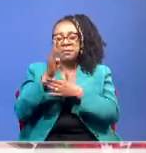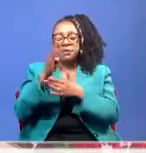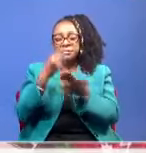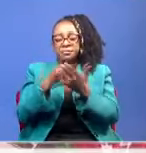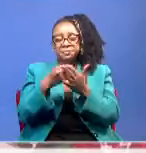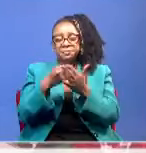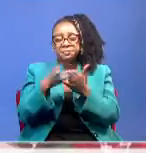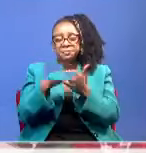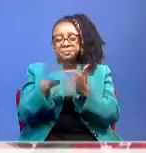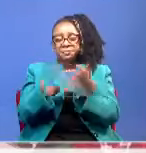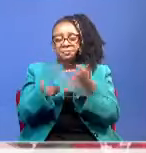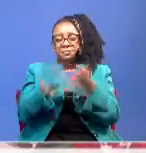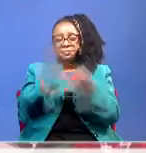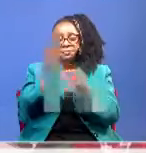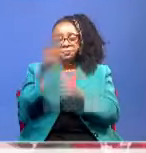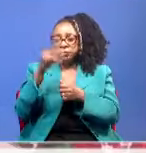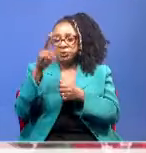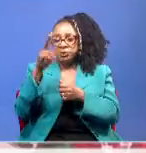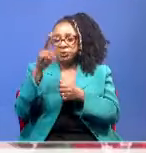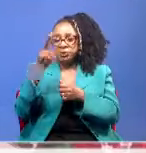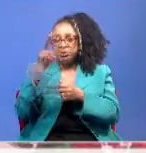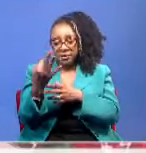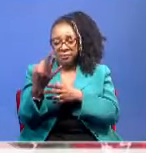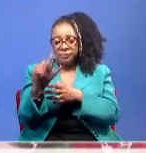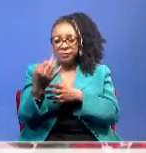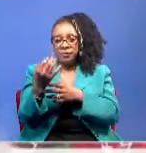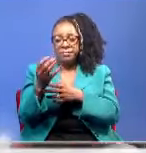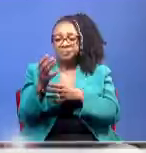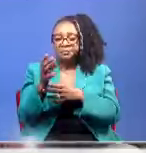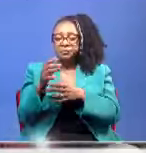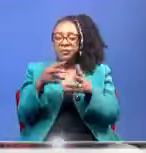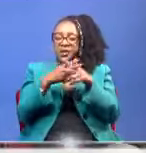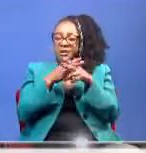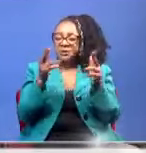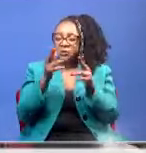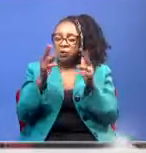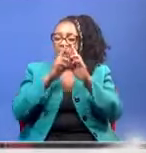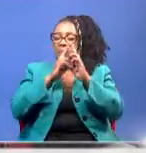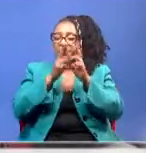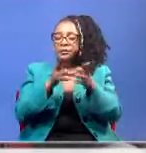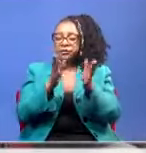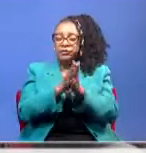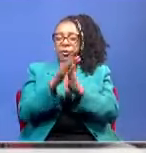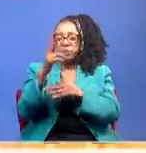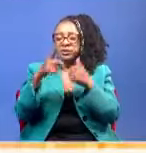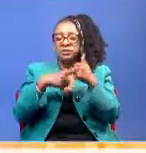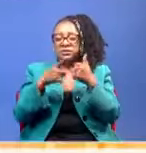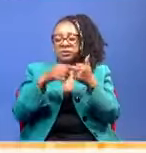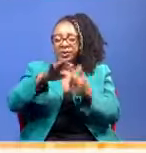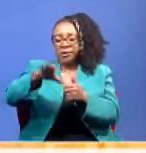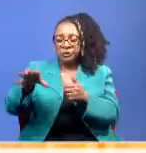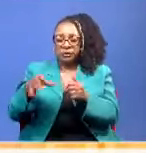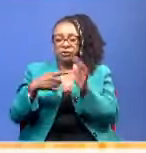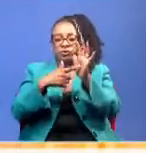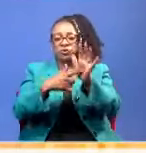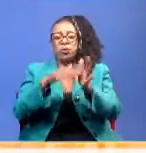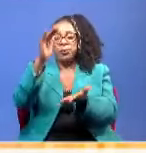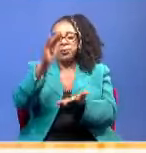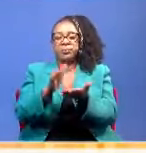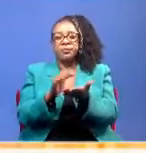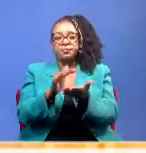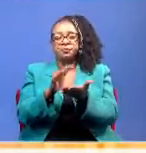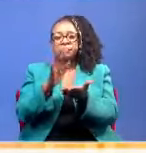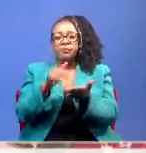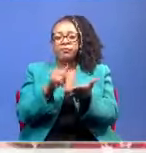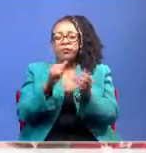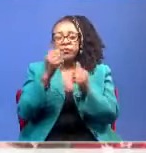of June 30, 2023. Initial comparative reports for 26 counties show a significant reduction